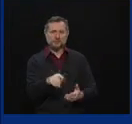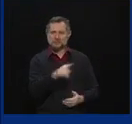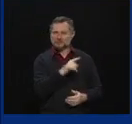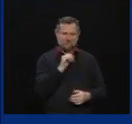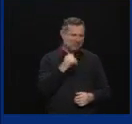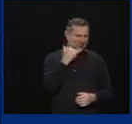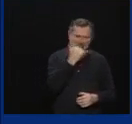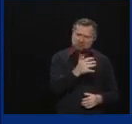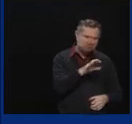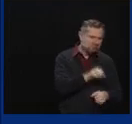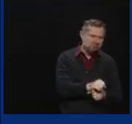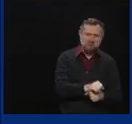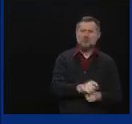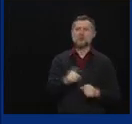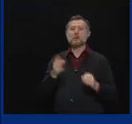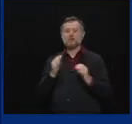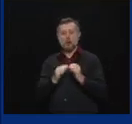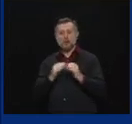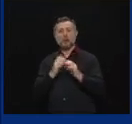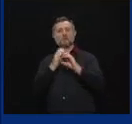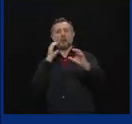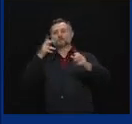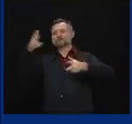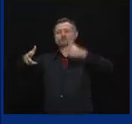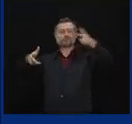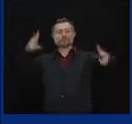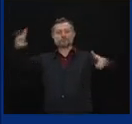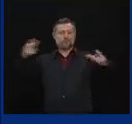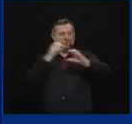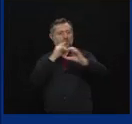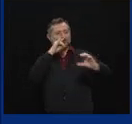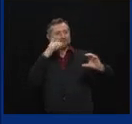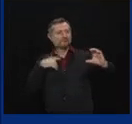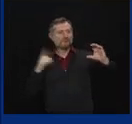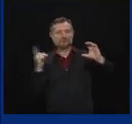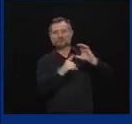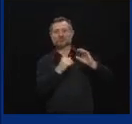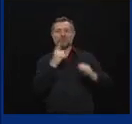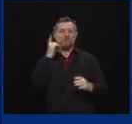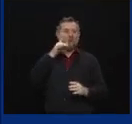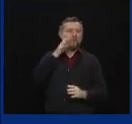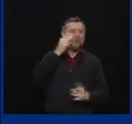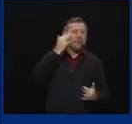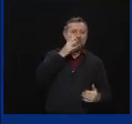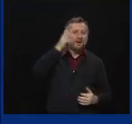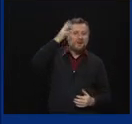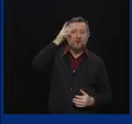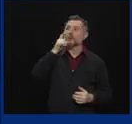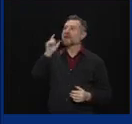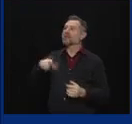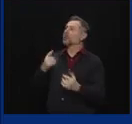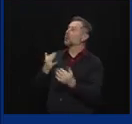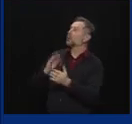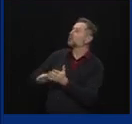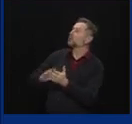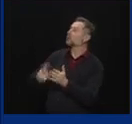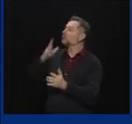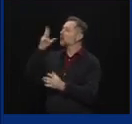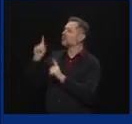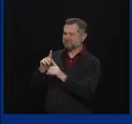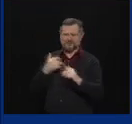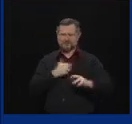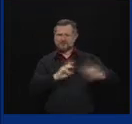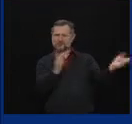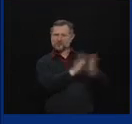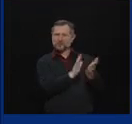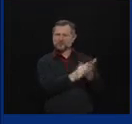more pop-ups. We're making it so easy on parents. No excuses out there. We're going to do that. In fact, we're going to do it right here at the